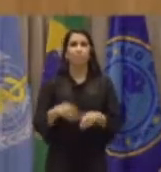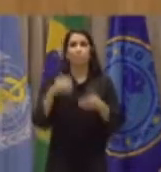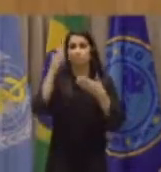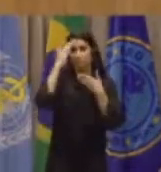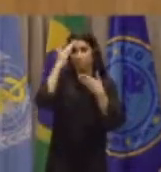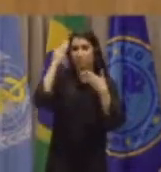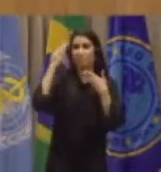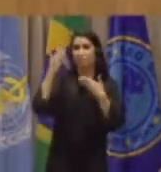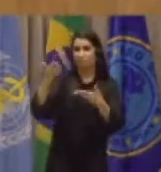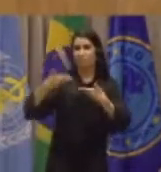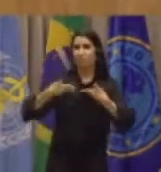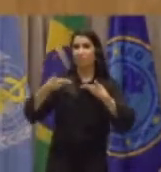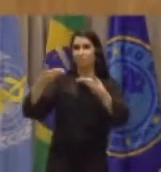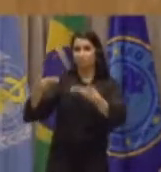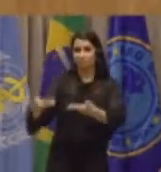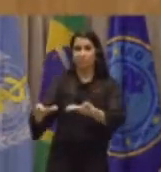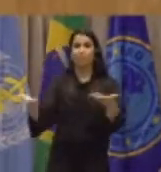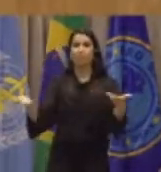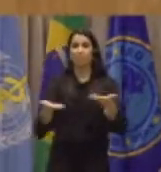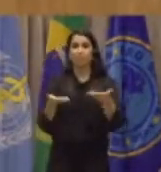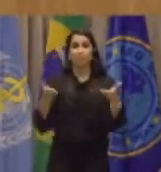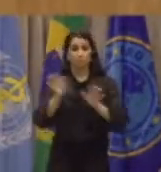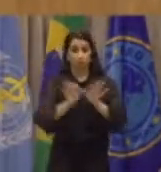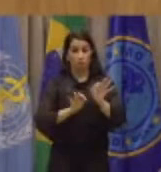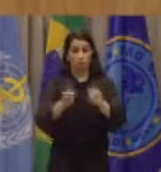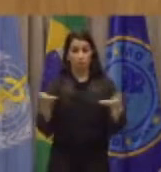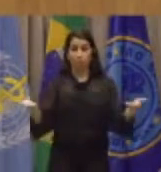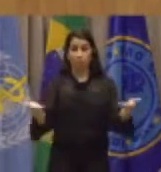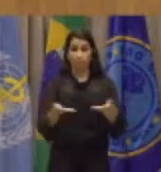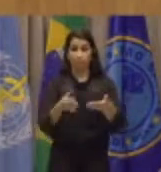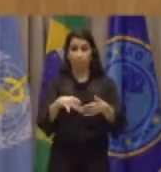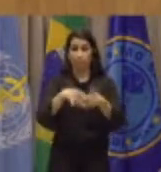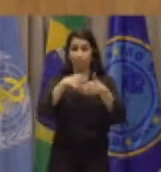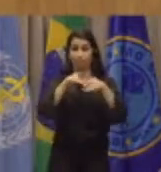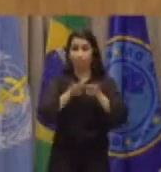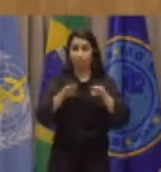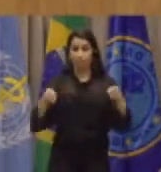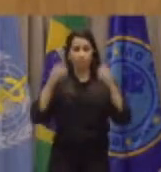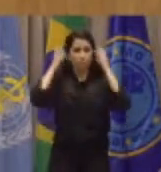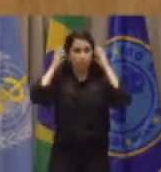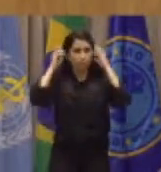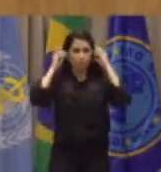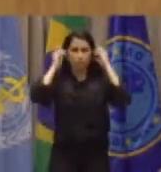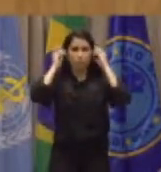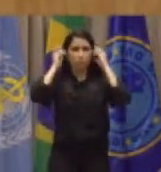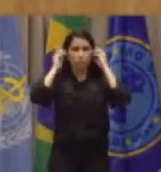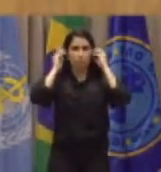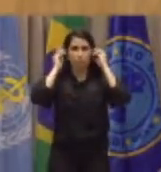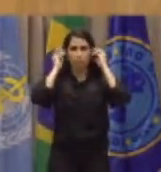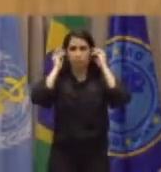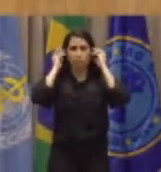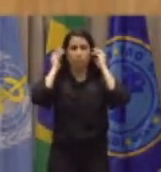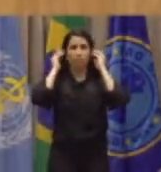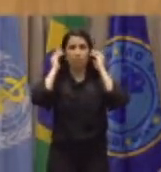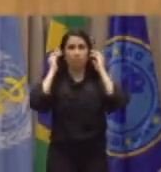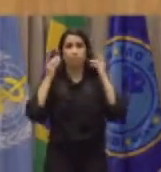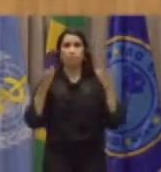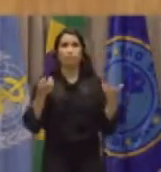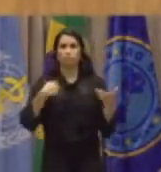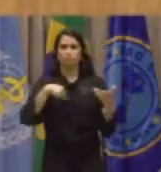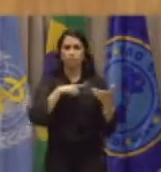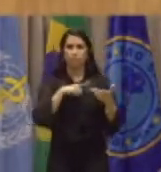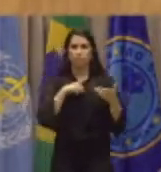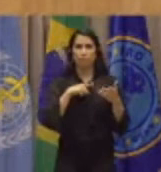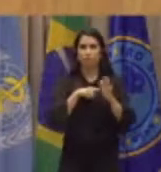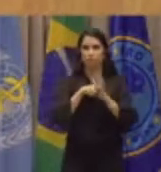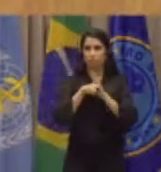Thank you. Thank you for inviting me to coordinate this table. I think today is the